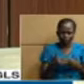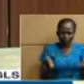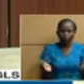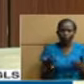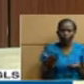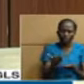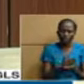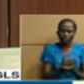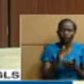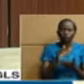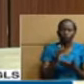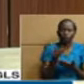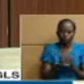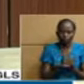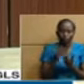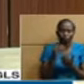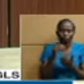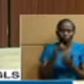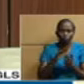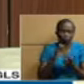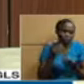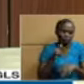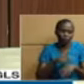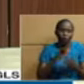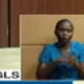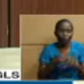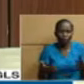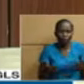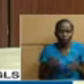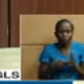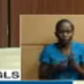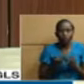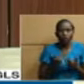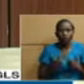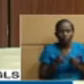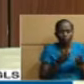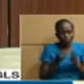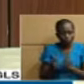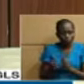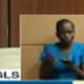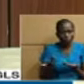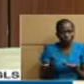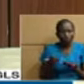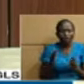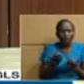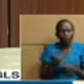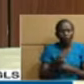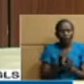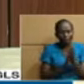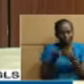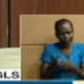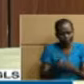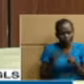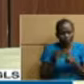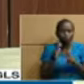culture or the framework for social protection, and therefore for some of these schemes. How do you make them more accessible for to the